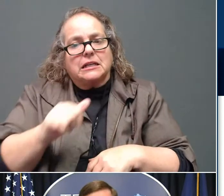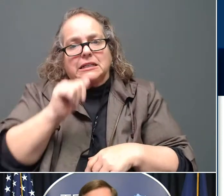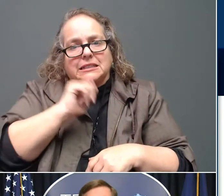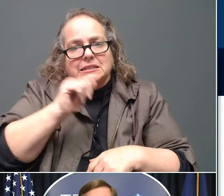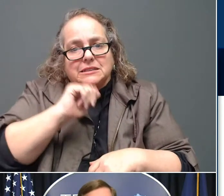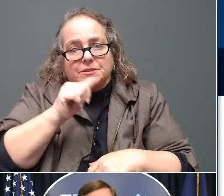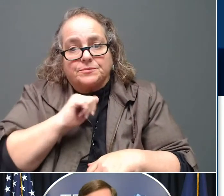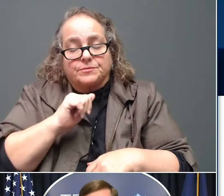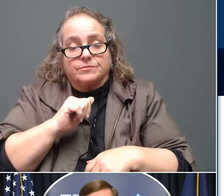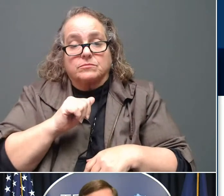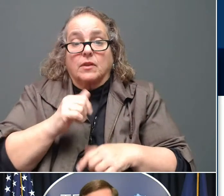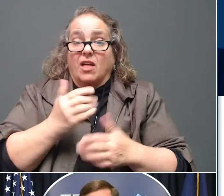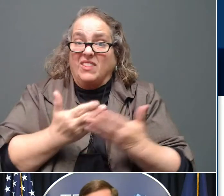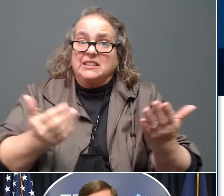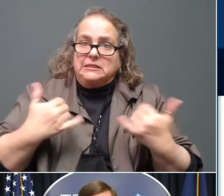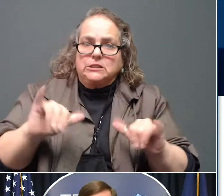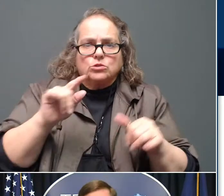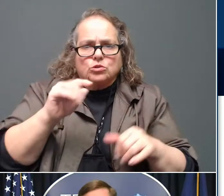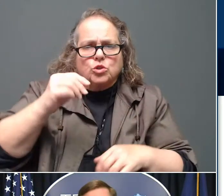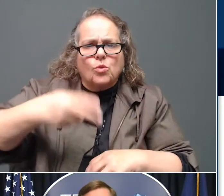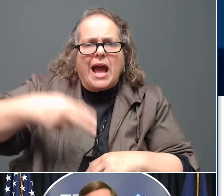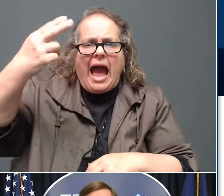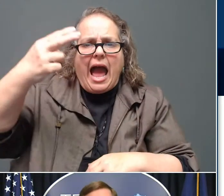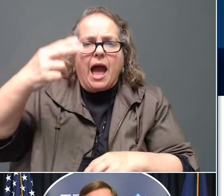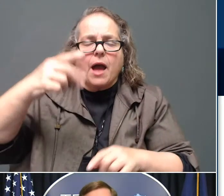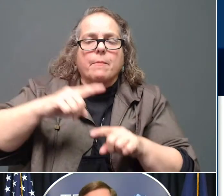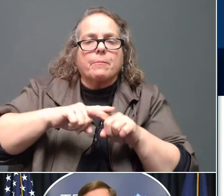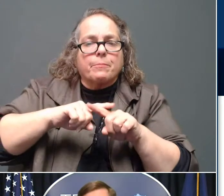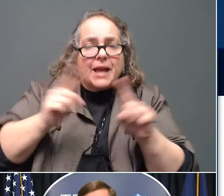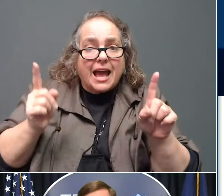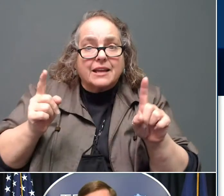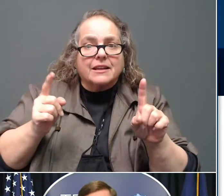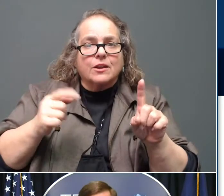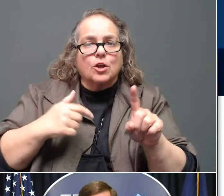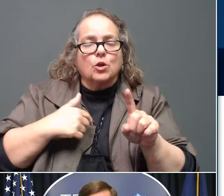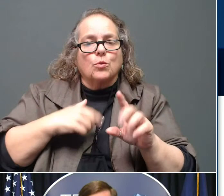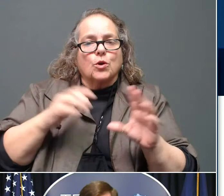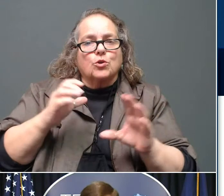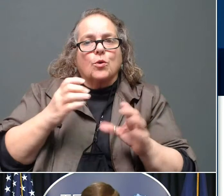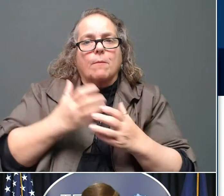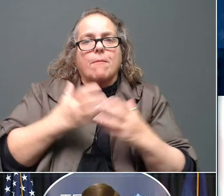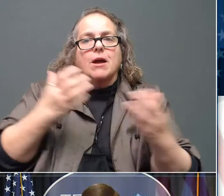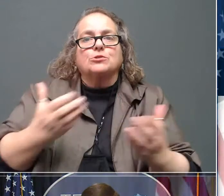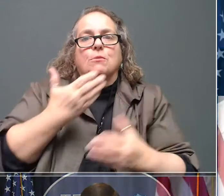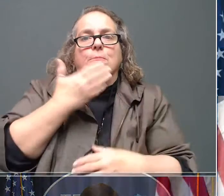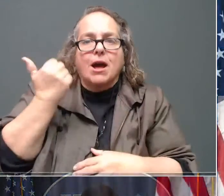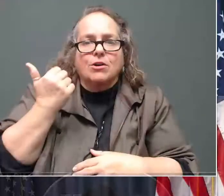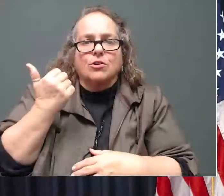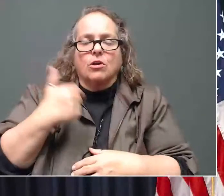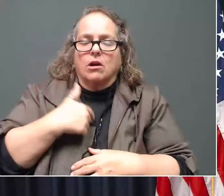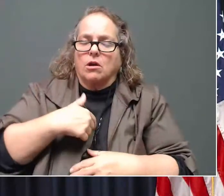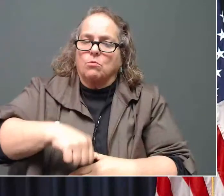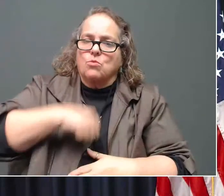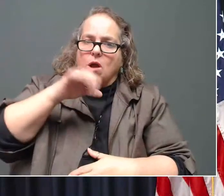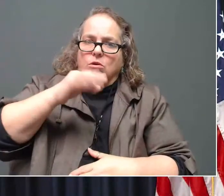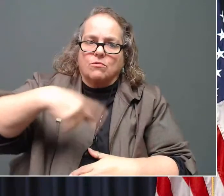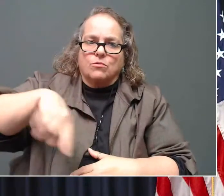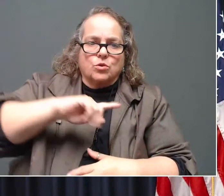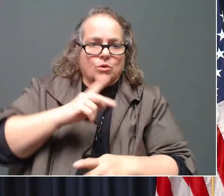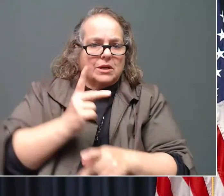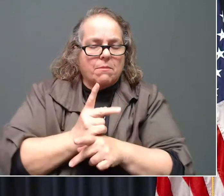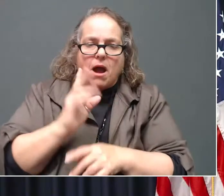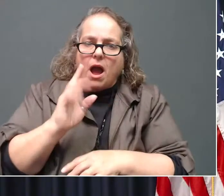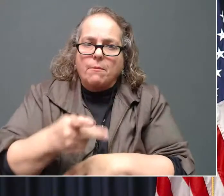high, but you're making substantial progress. I'm proud of you. Keep it up. That leads